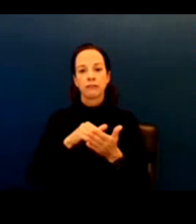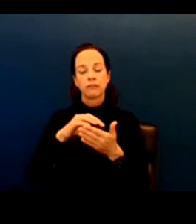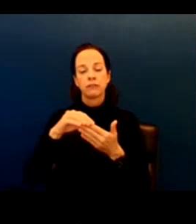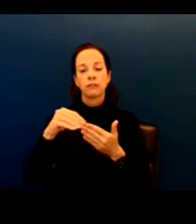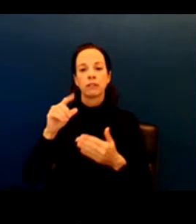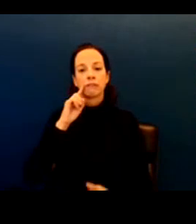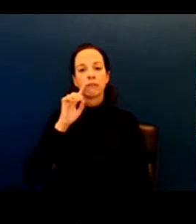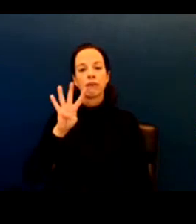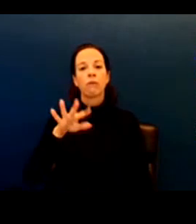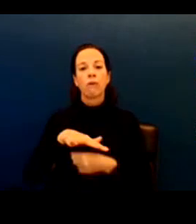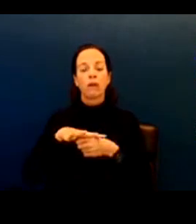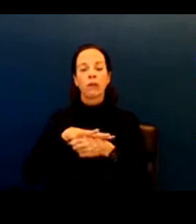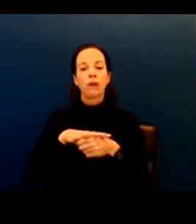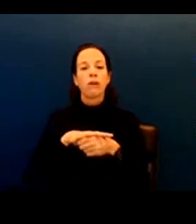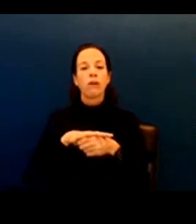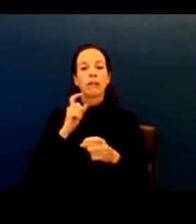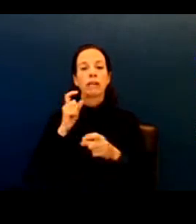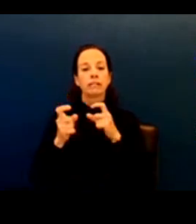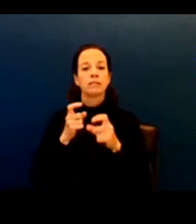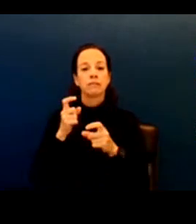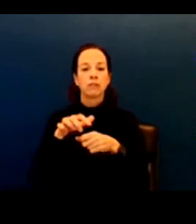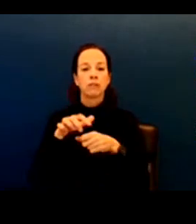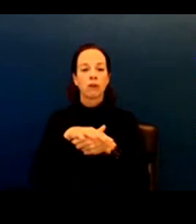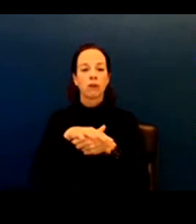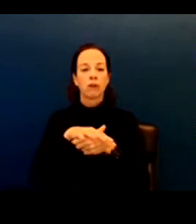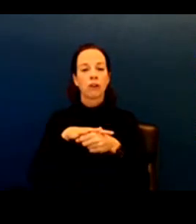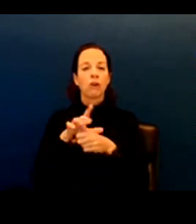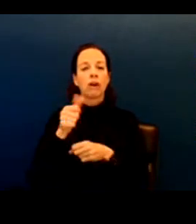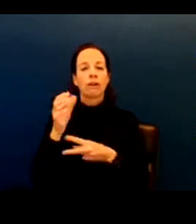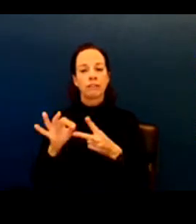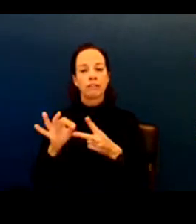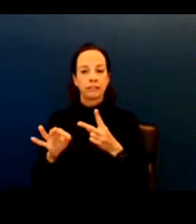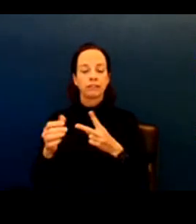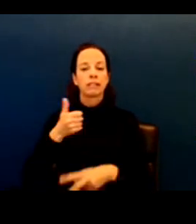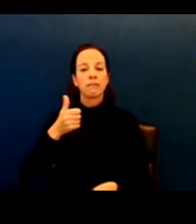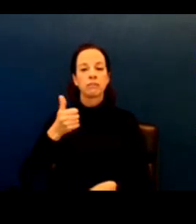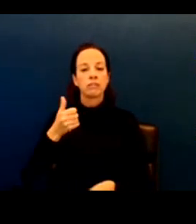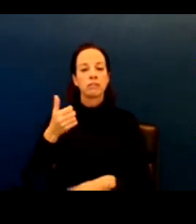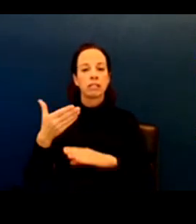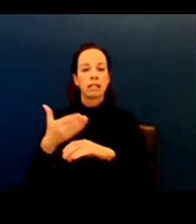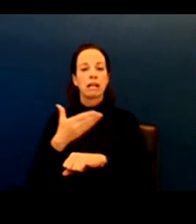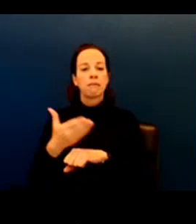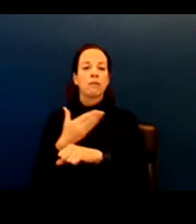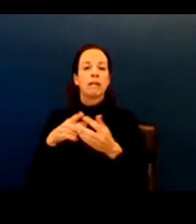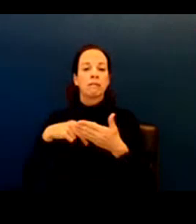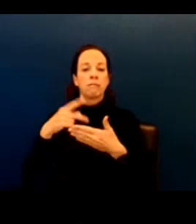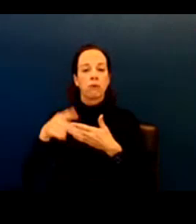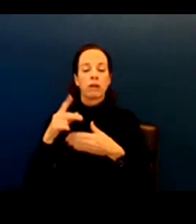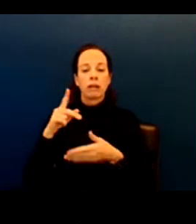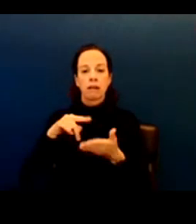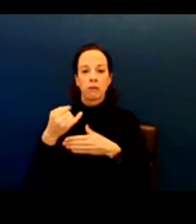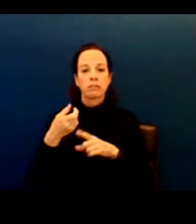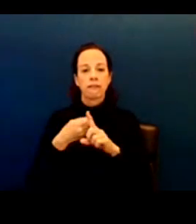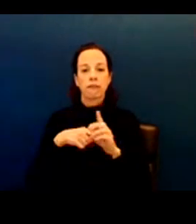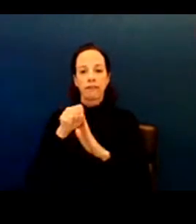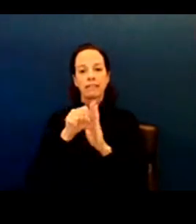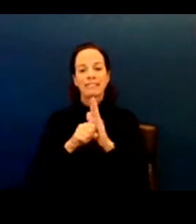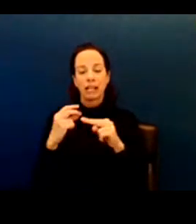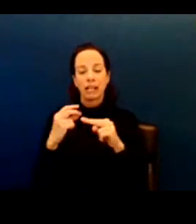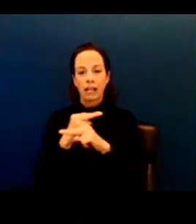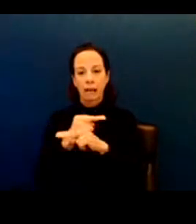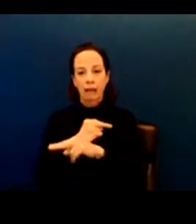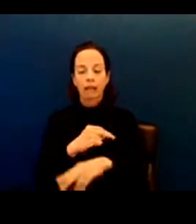locally administered local alternative transportation improvement program projects off the state highway.